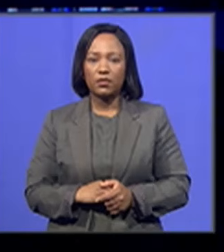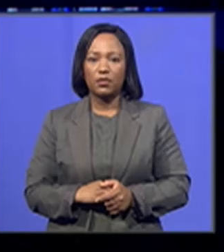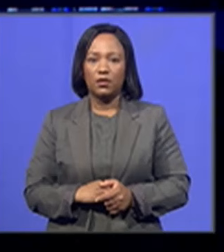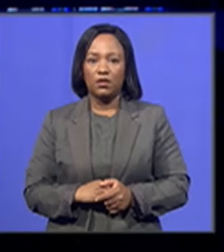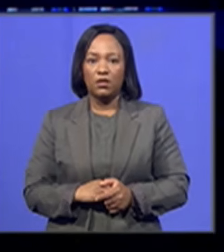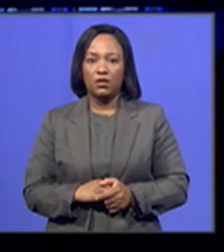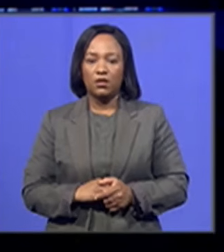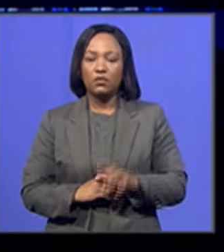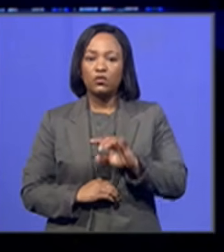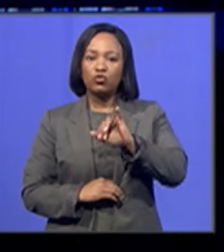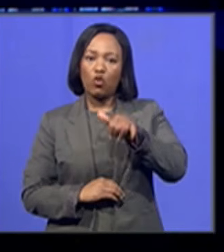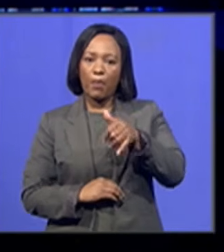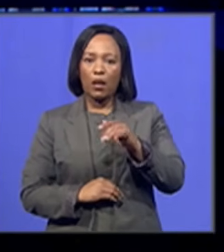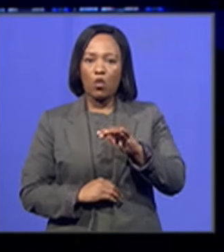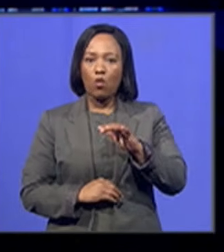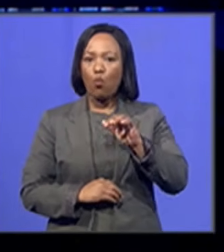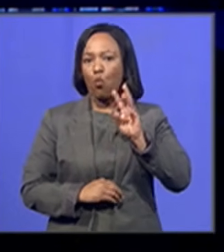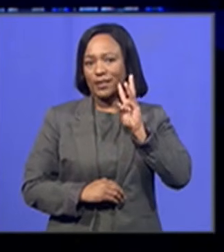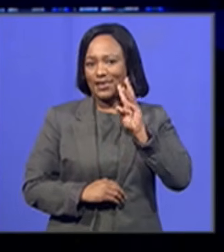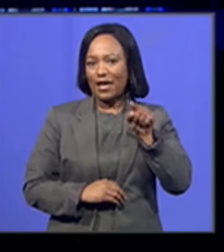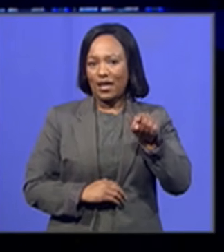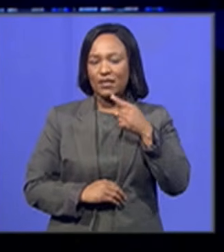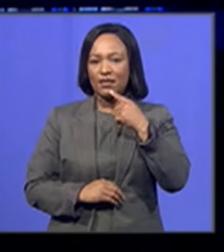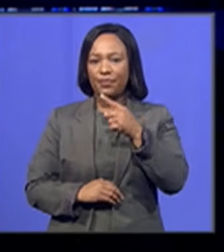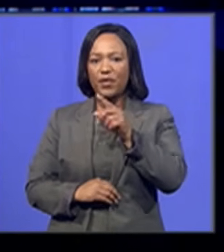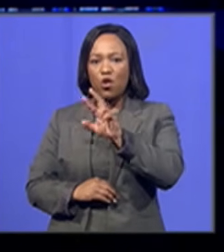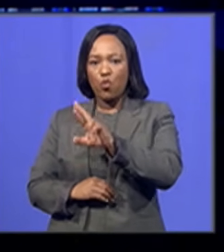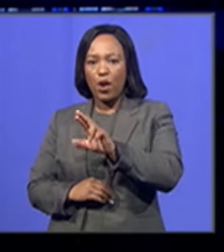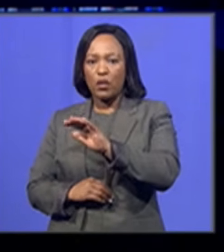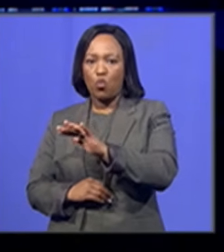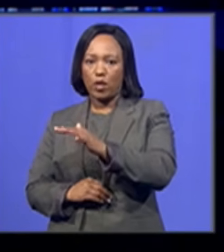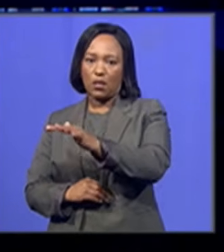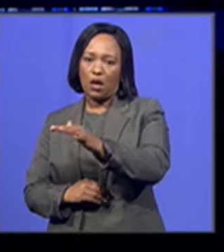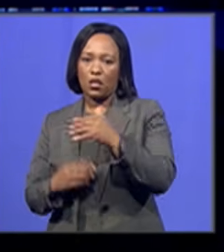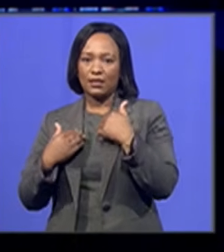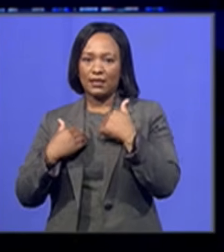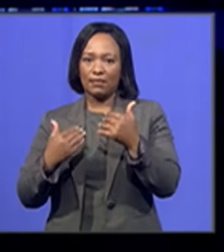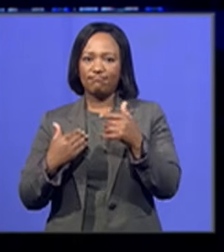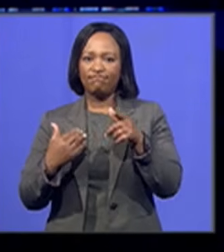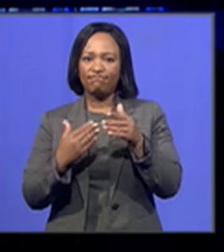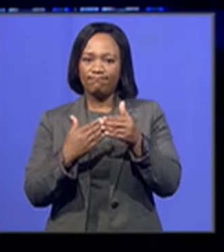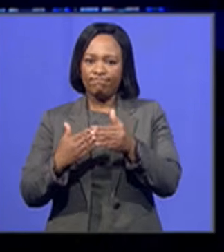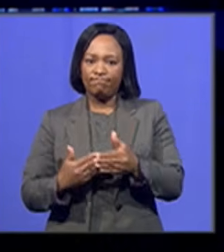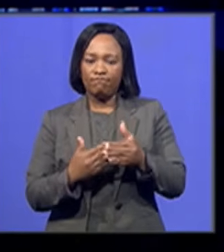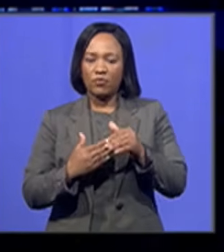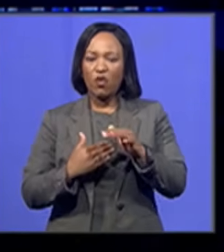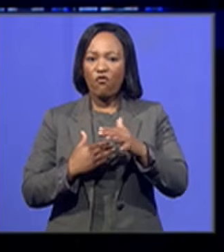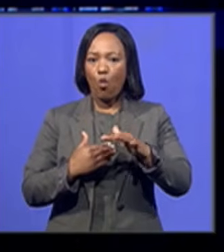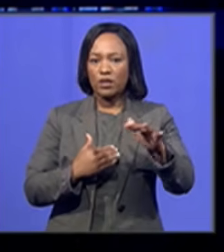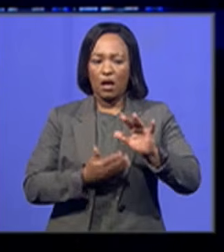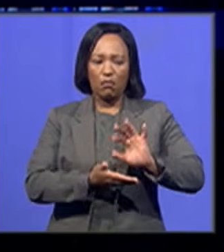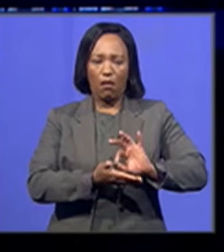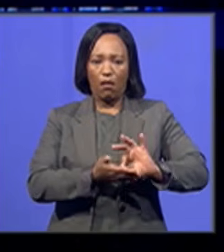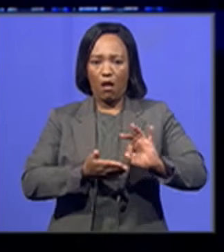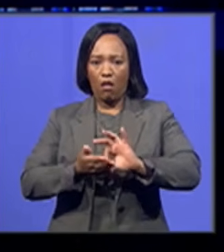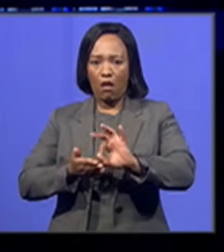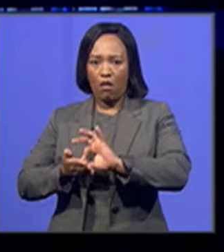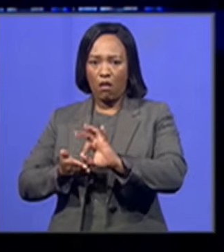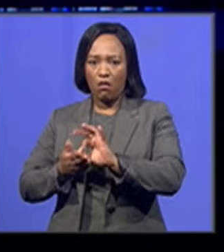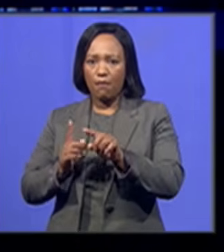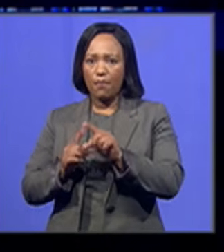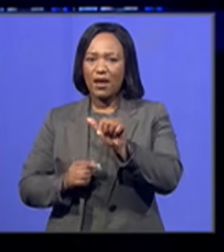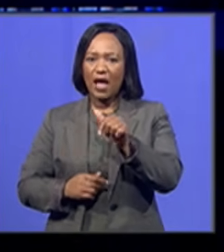Joburg Water e hlakisitse hore le hoja Rand Water e se qadile ka mosebetsi wa bona wa tlhokomelo ya metsi a hlokileng, dibaka tse itseng